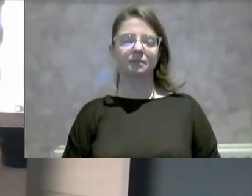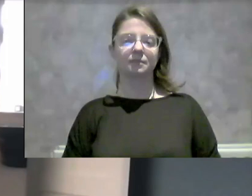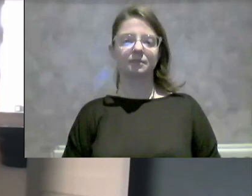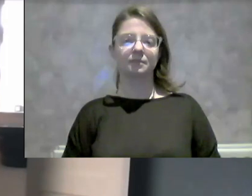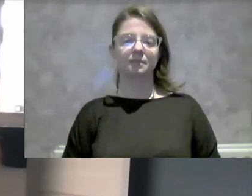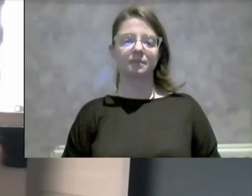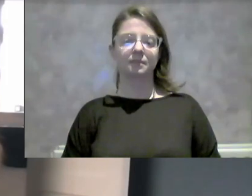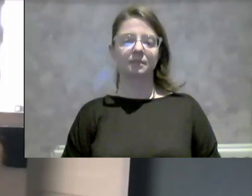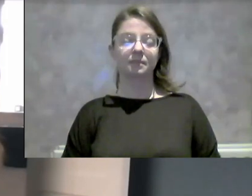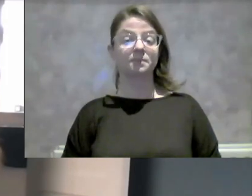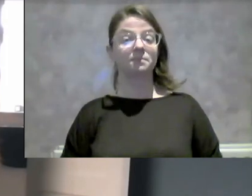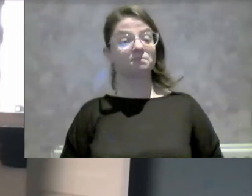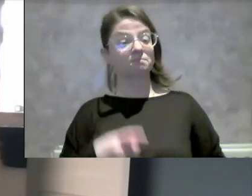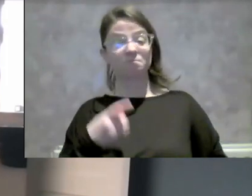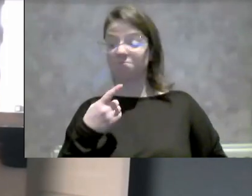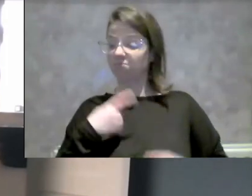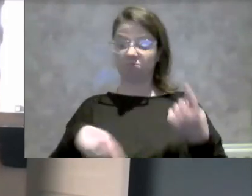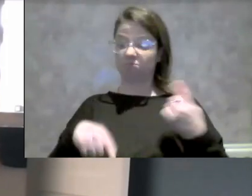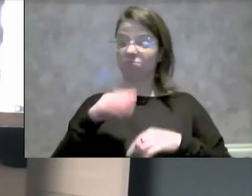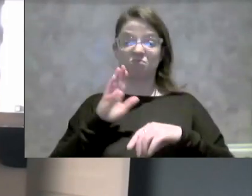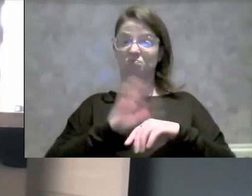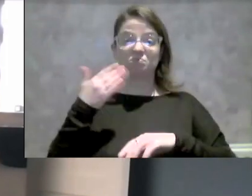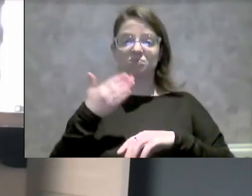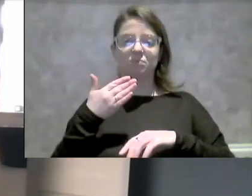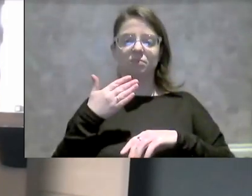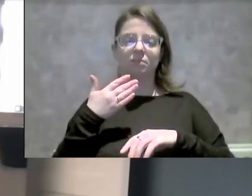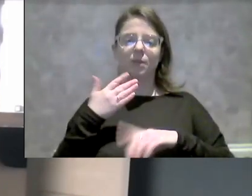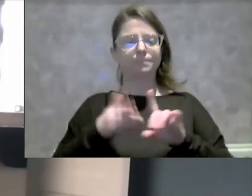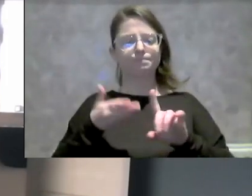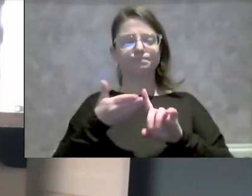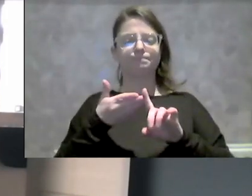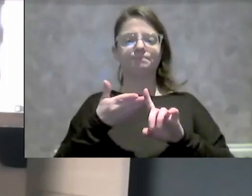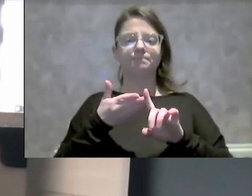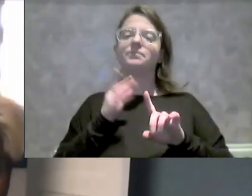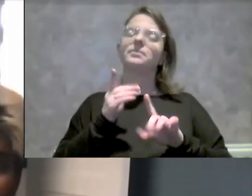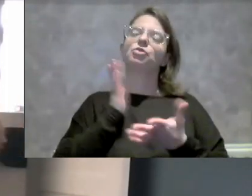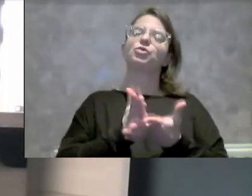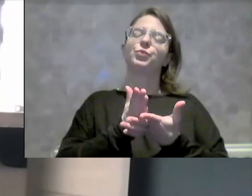And none of it matters except the truth, which is Waheguru.